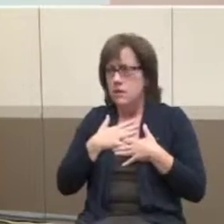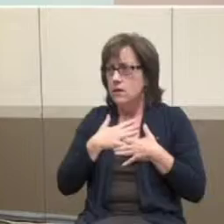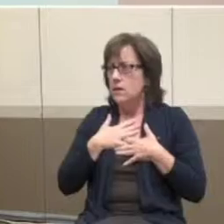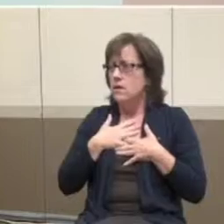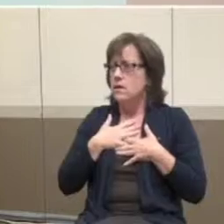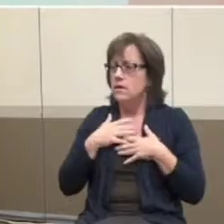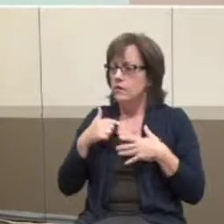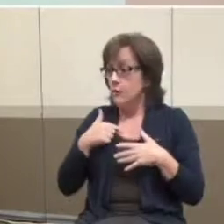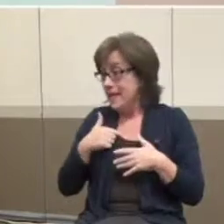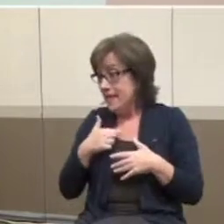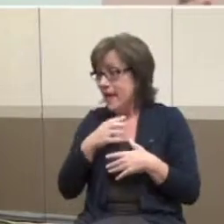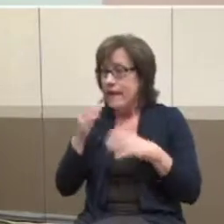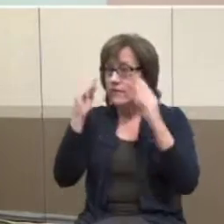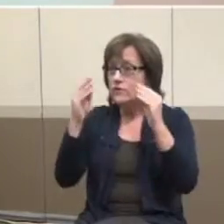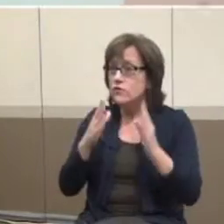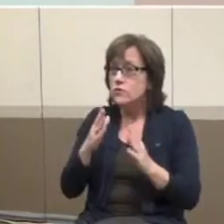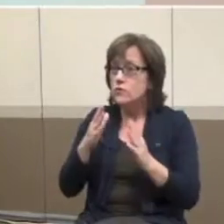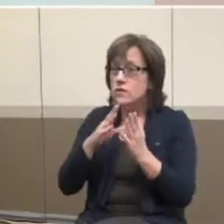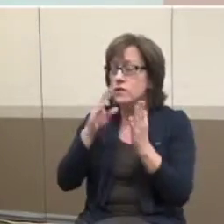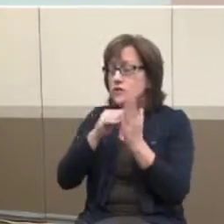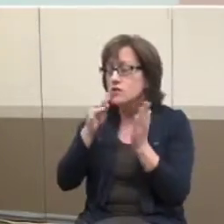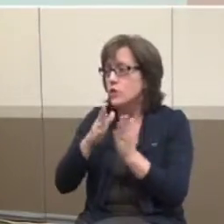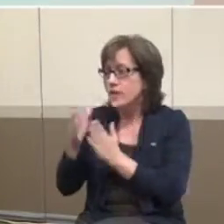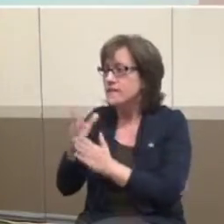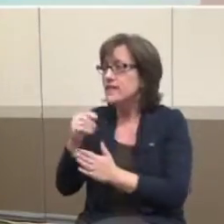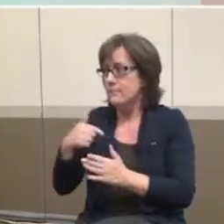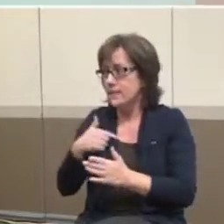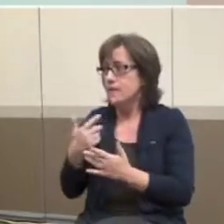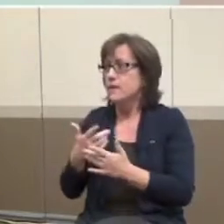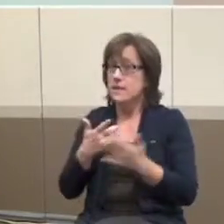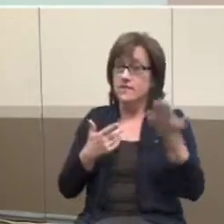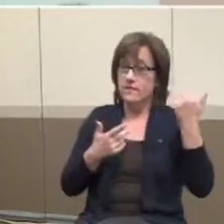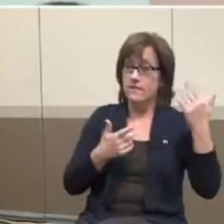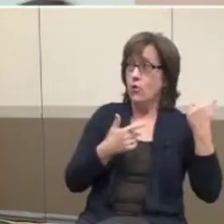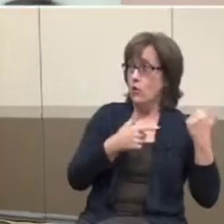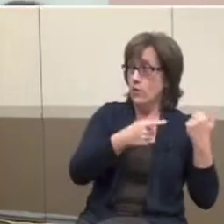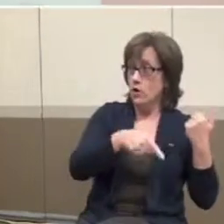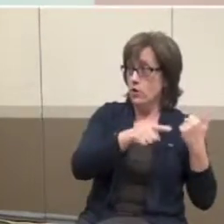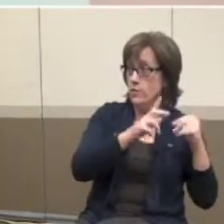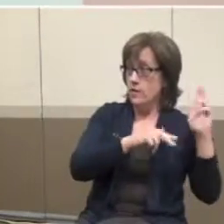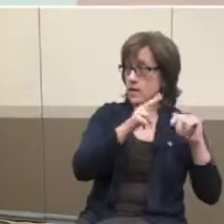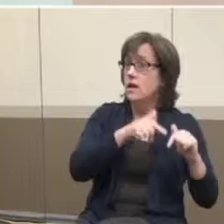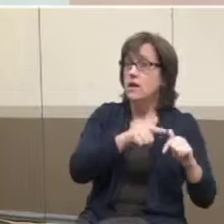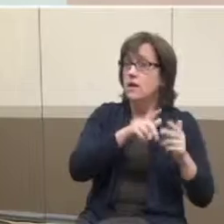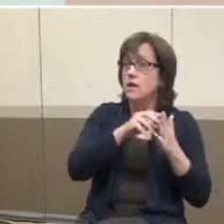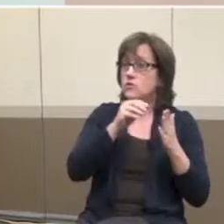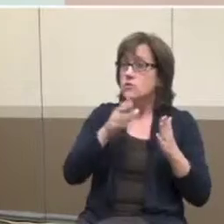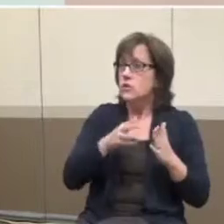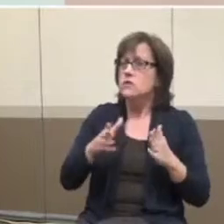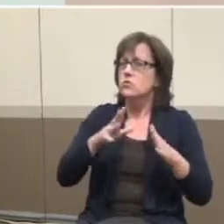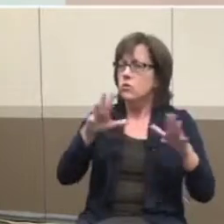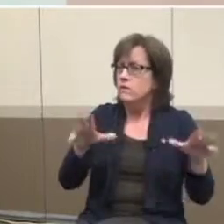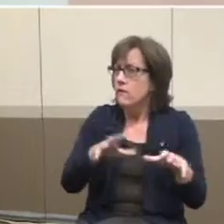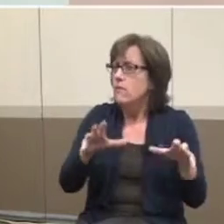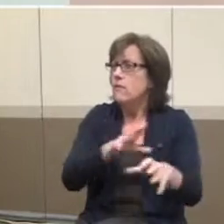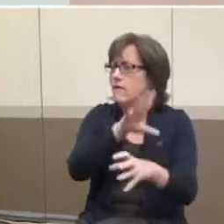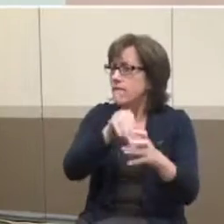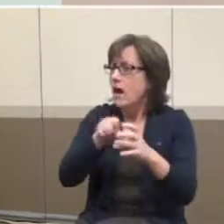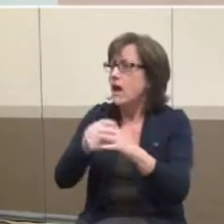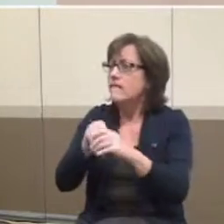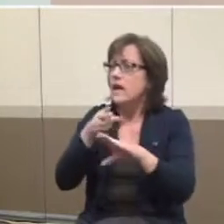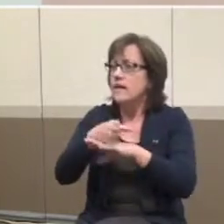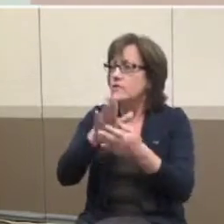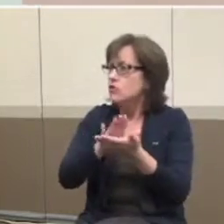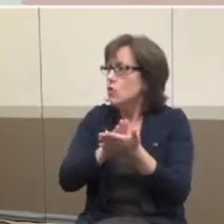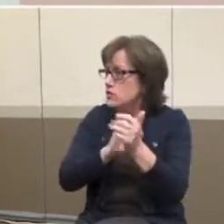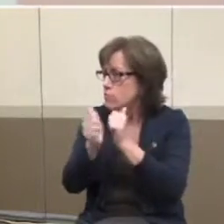students because at the former site, our students were very involved. They were involved with extracurricular sports.